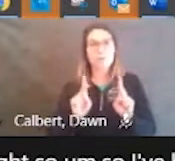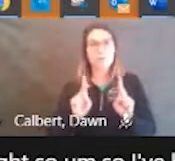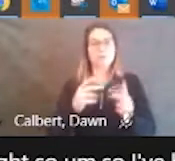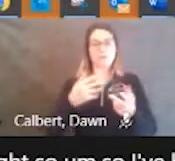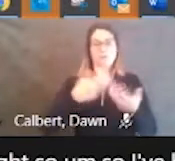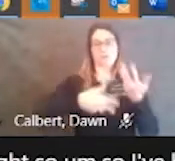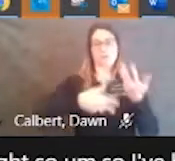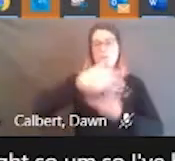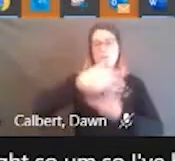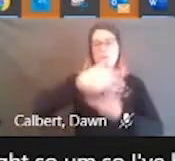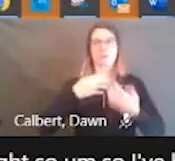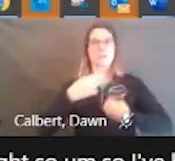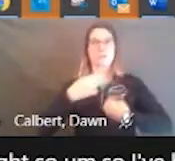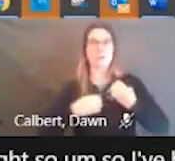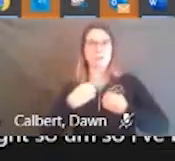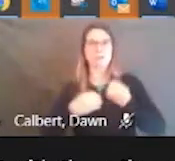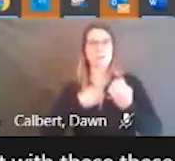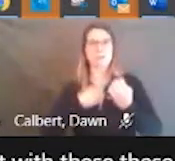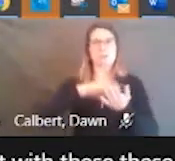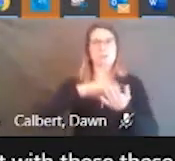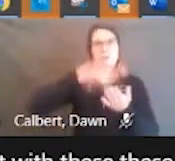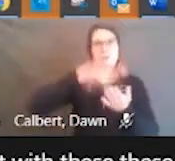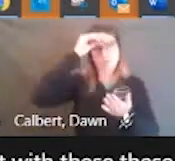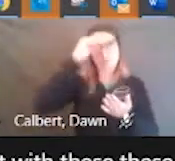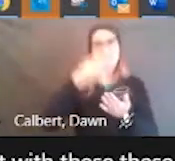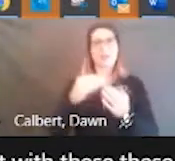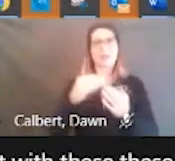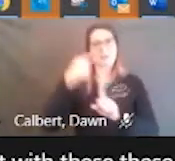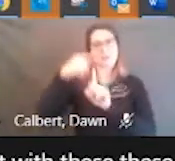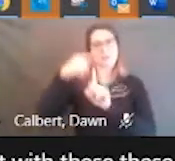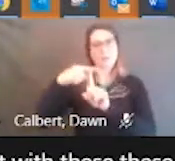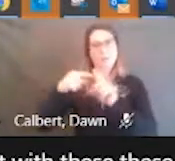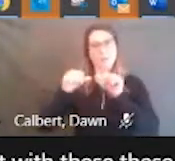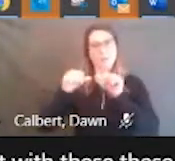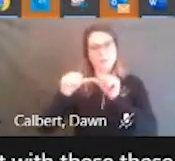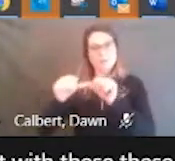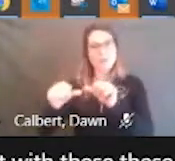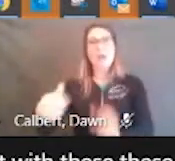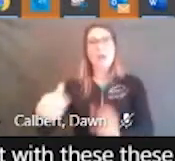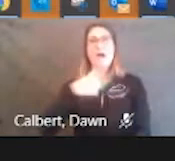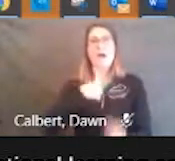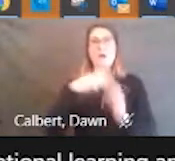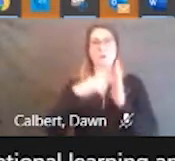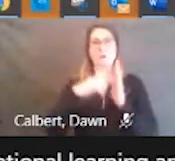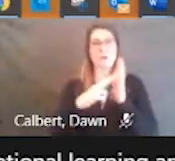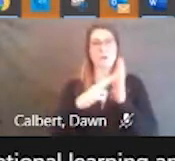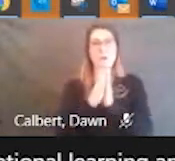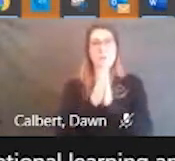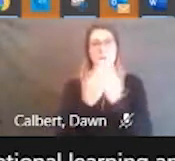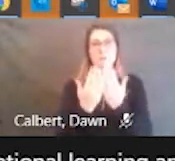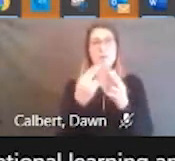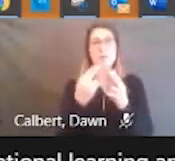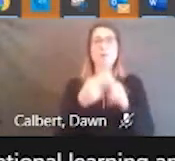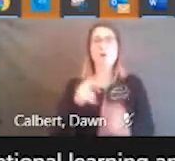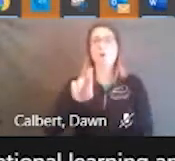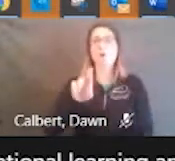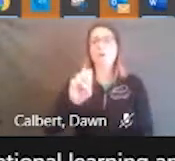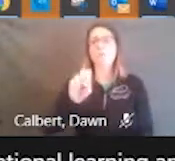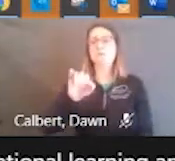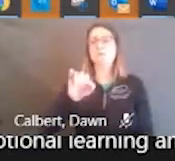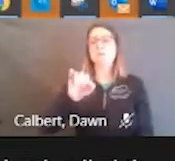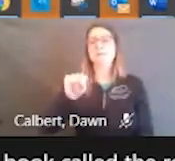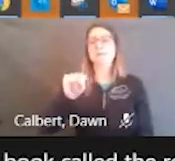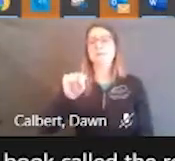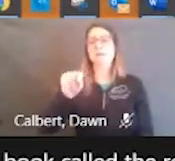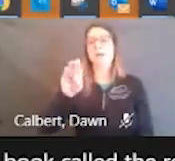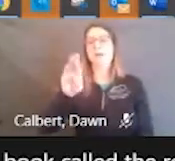emotional learning and then resilience. And I've been reading this book called The Resilience Breakthrough. And one of the things the author states